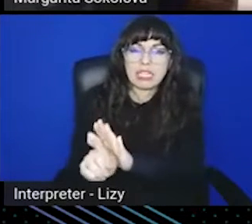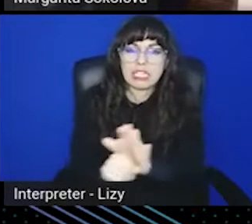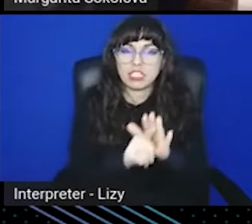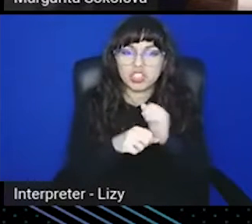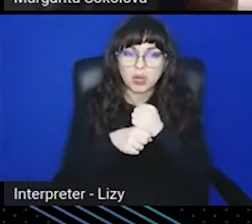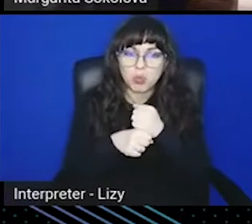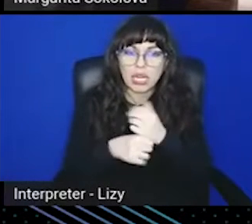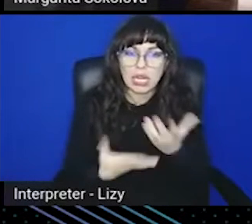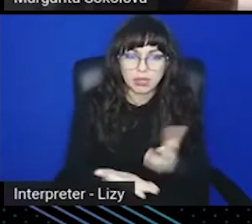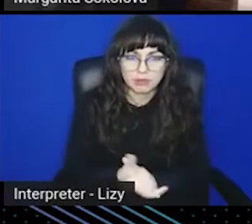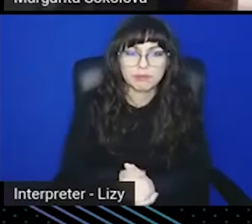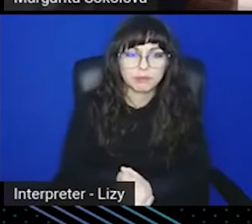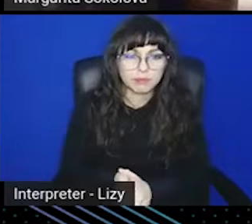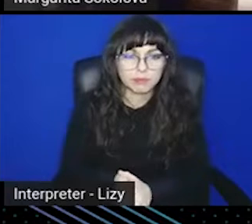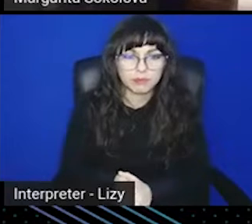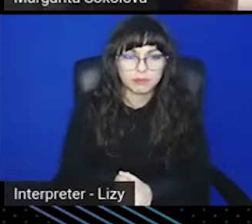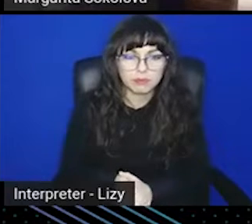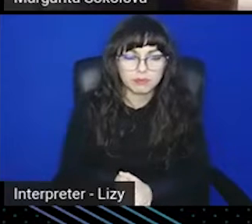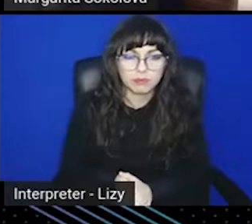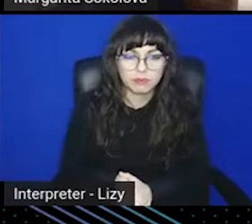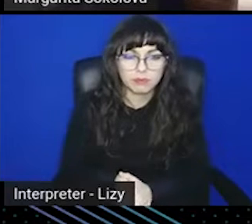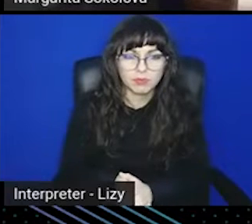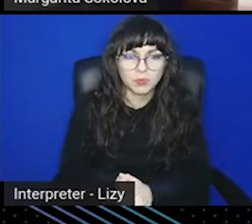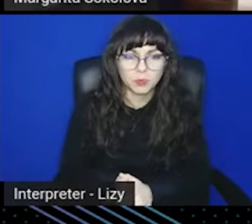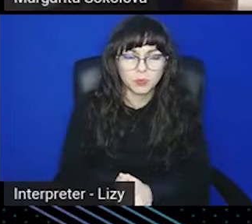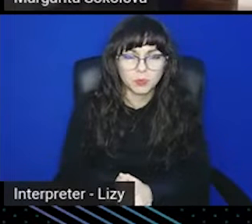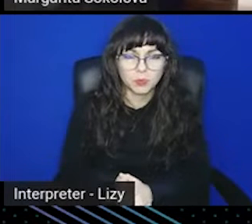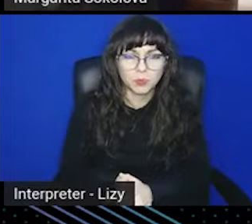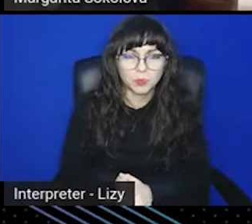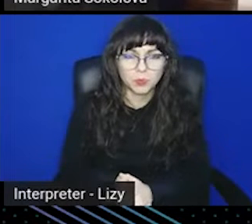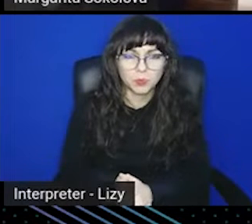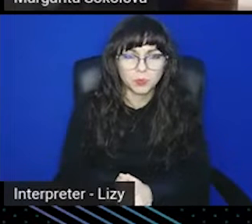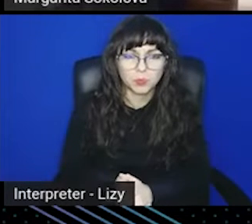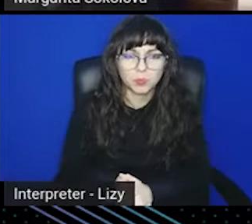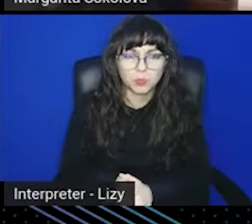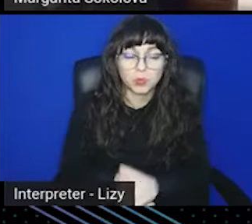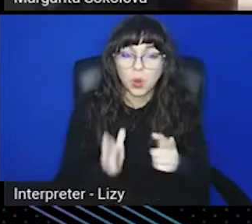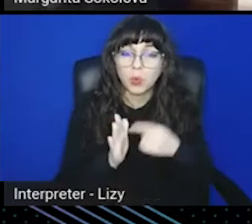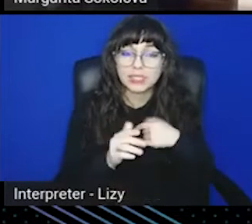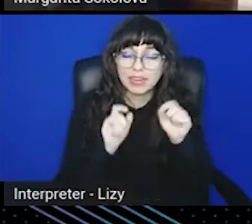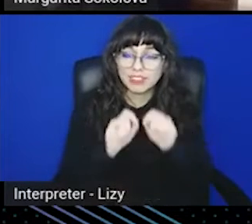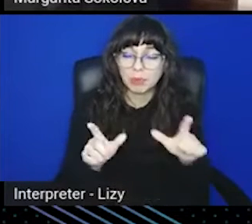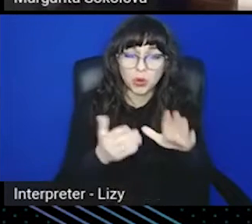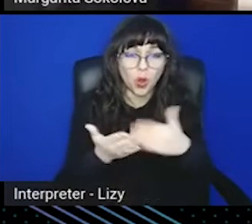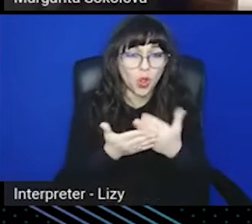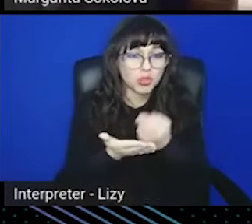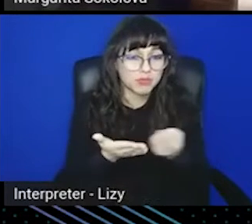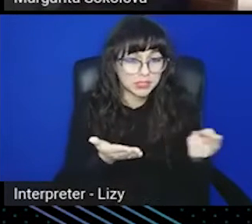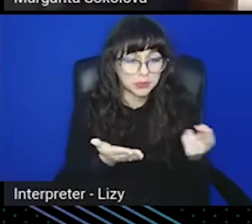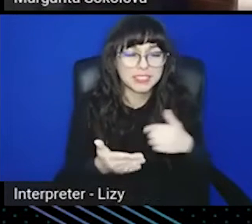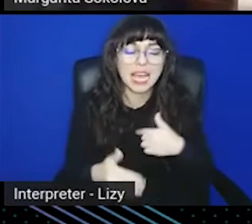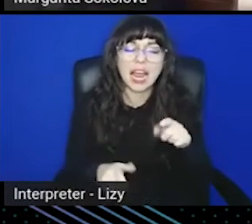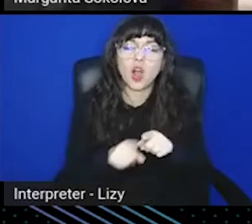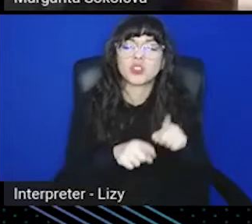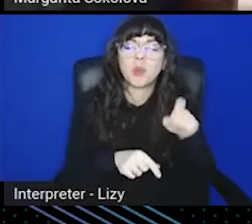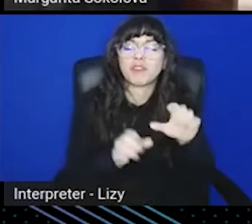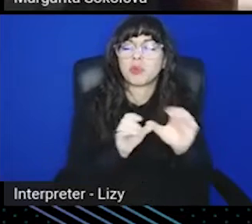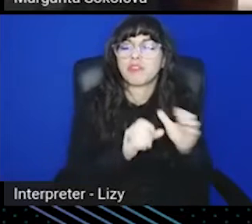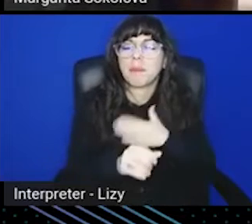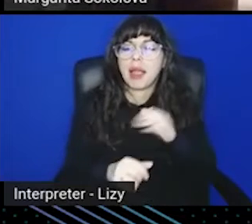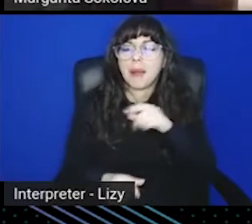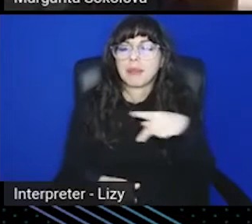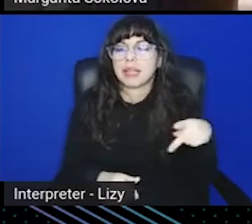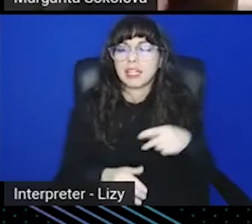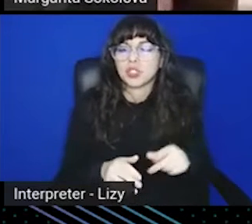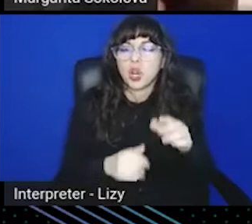So once I deployed those resources, I also had to configure my application